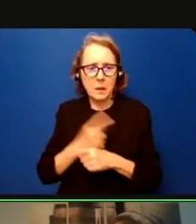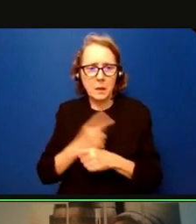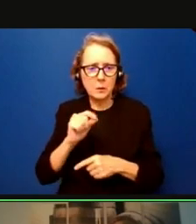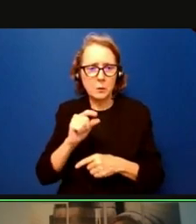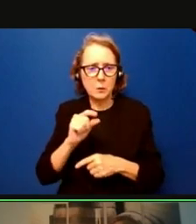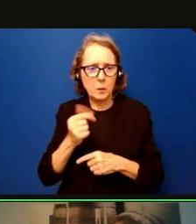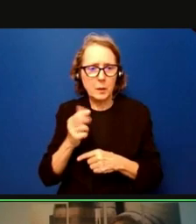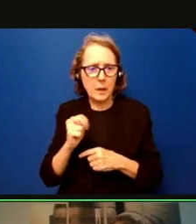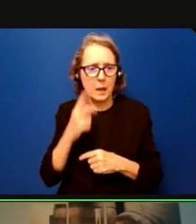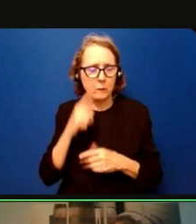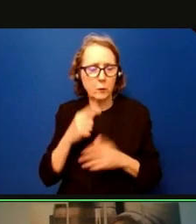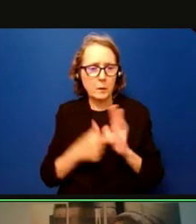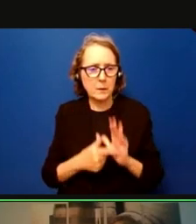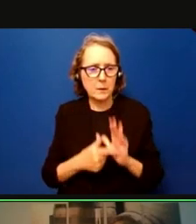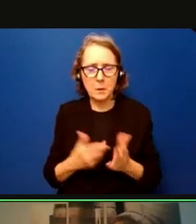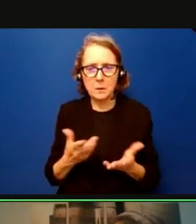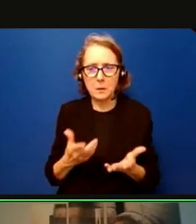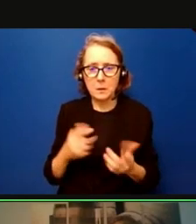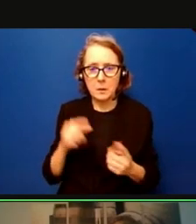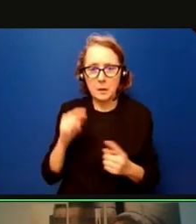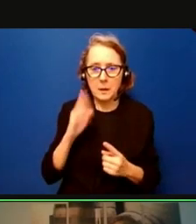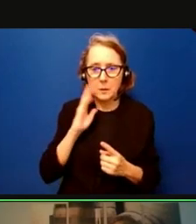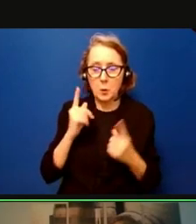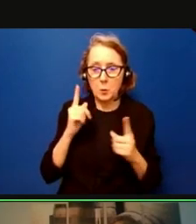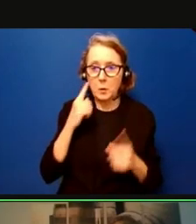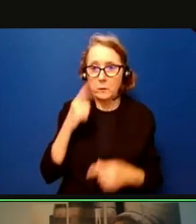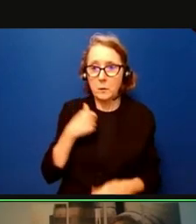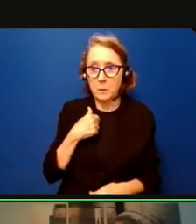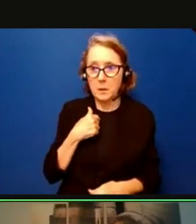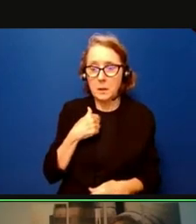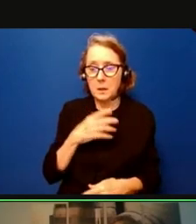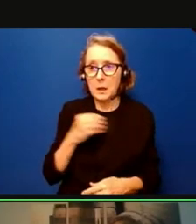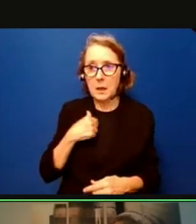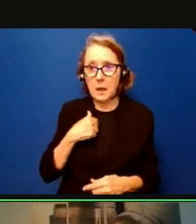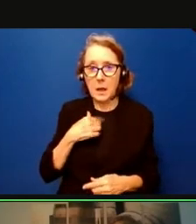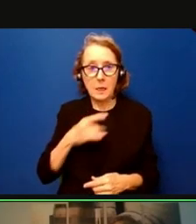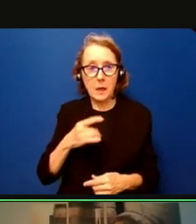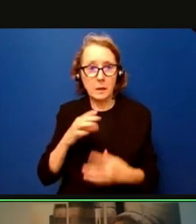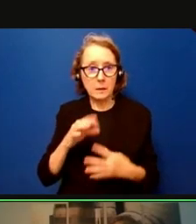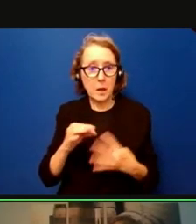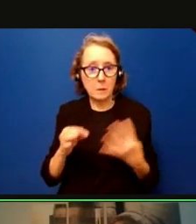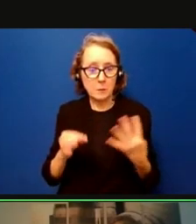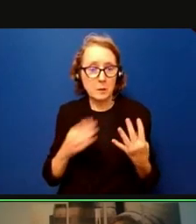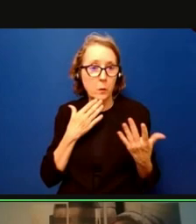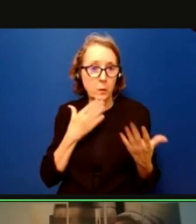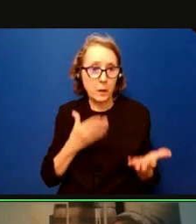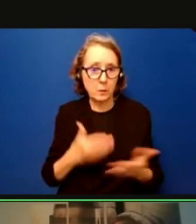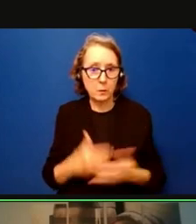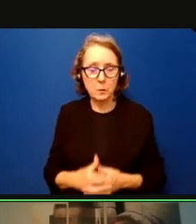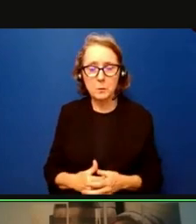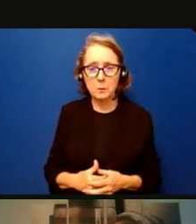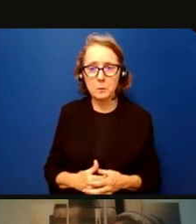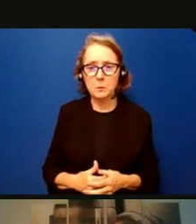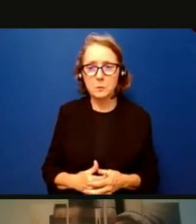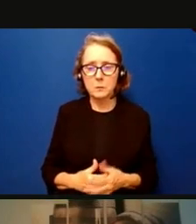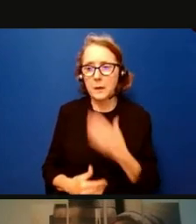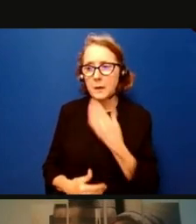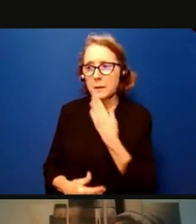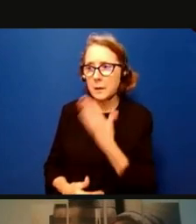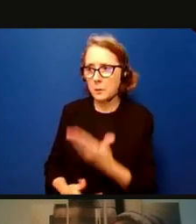gallon, for example. And so this would really work for me, and I just like the option. So thank you. Thank